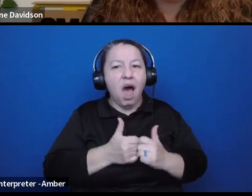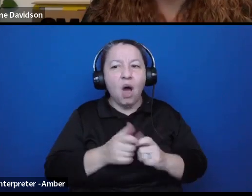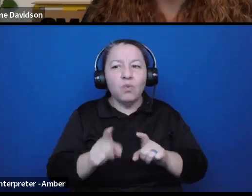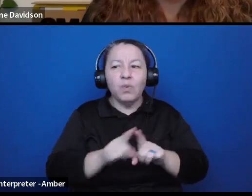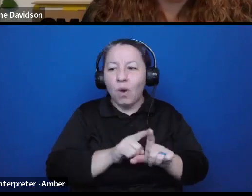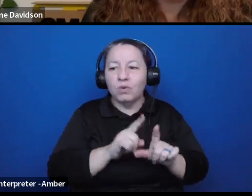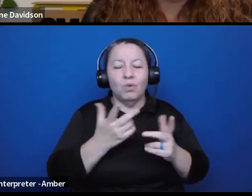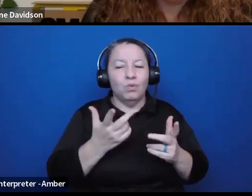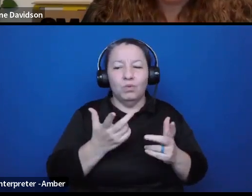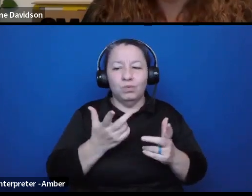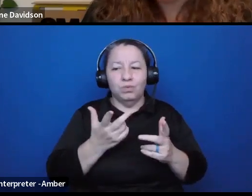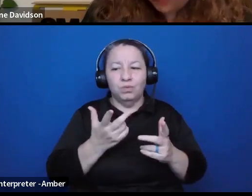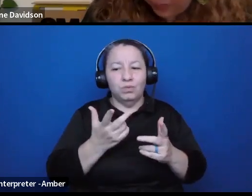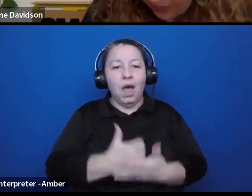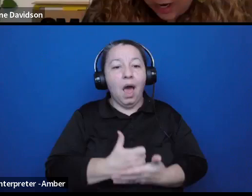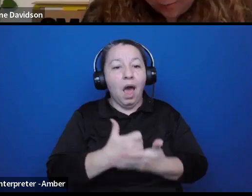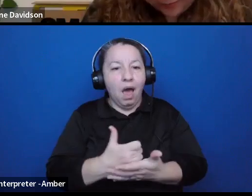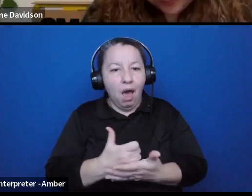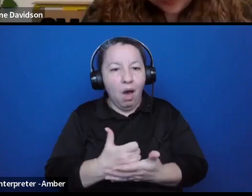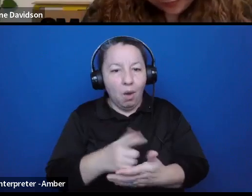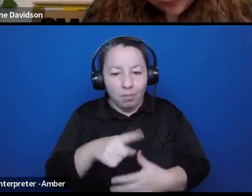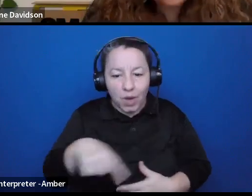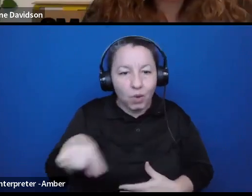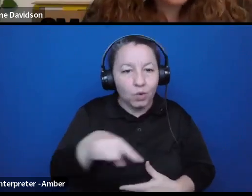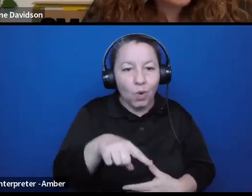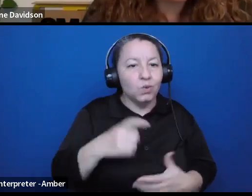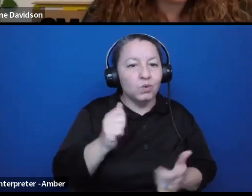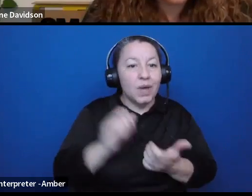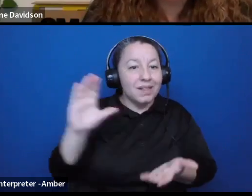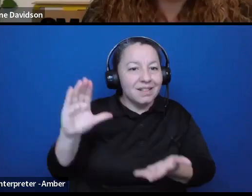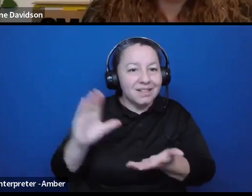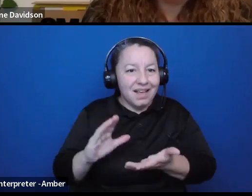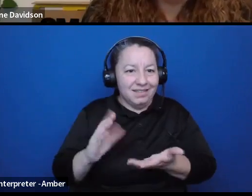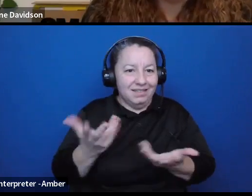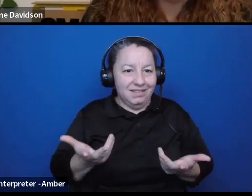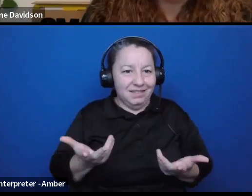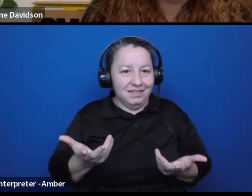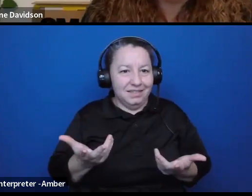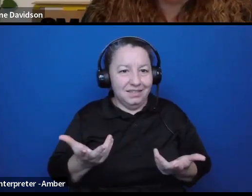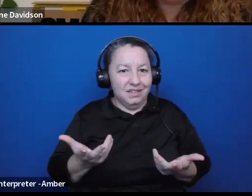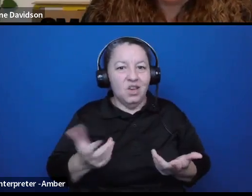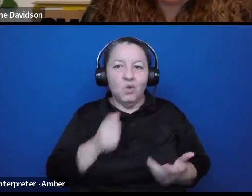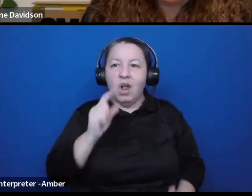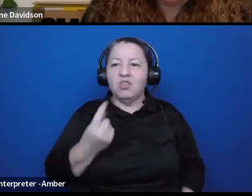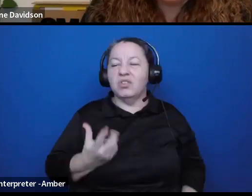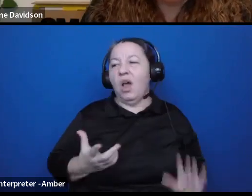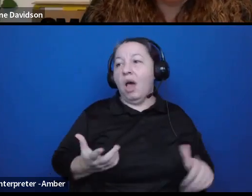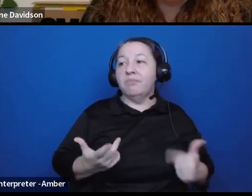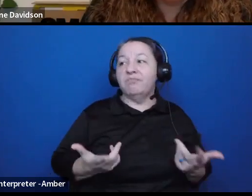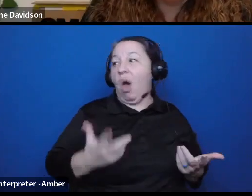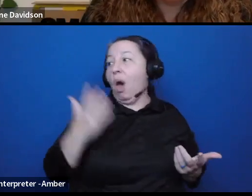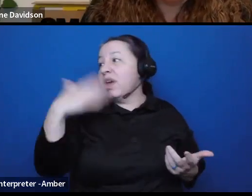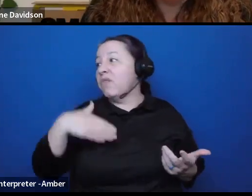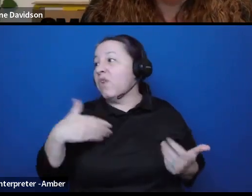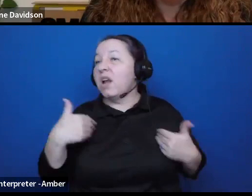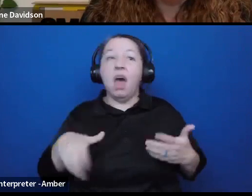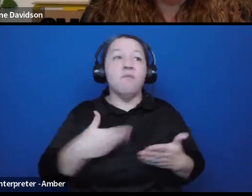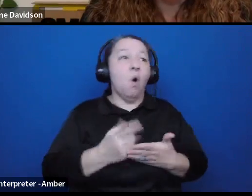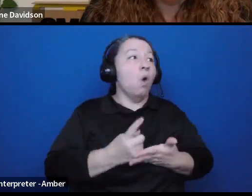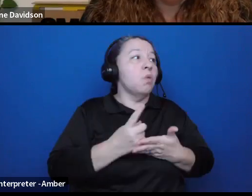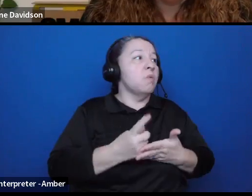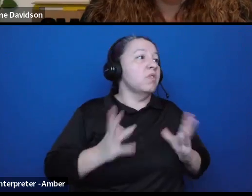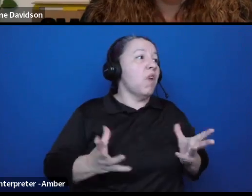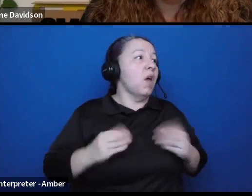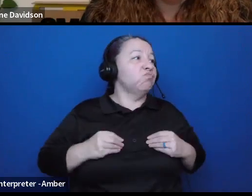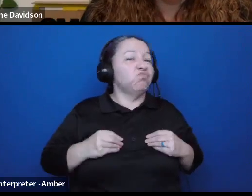up people who have less privilege, right? So we're not like, oh, let me just stand out front and like have all the privilege in the world. Like, how are we